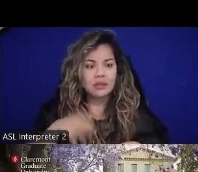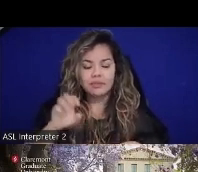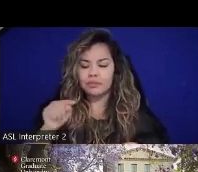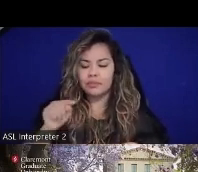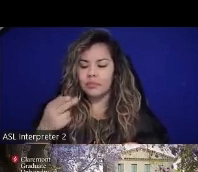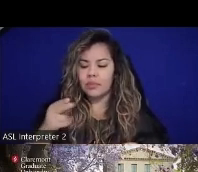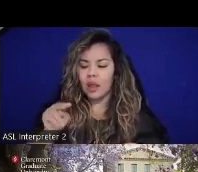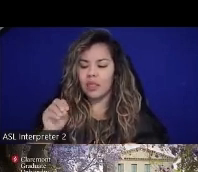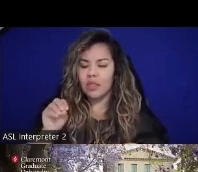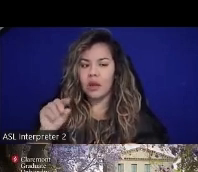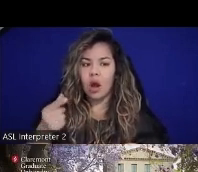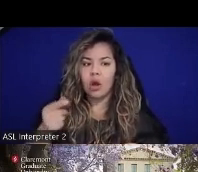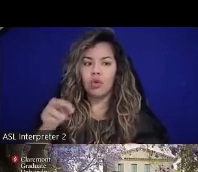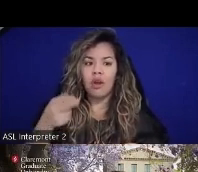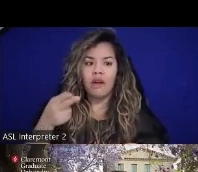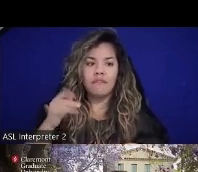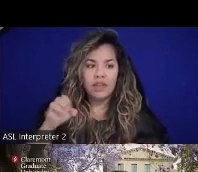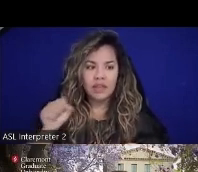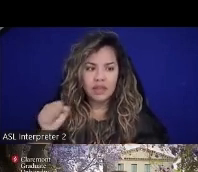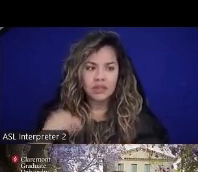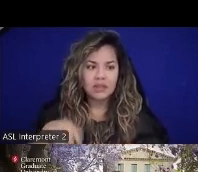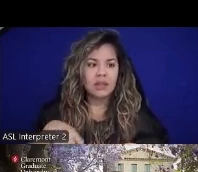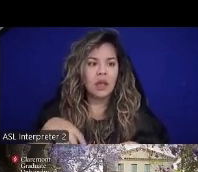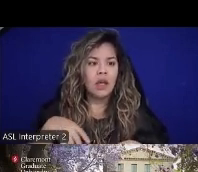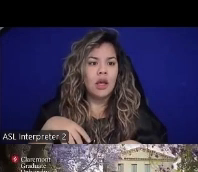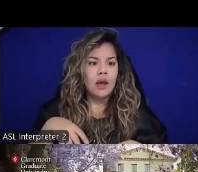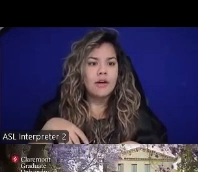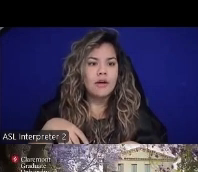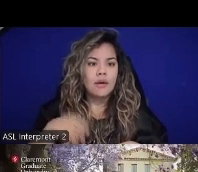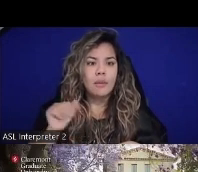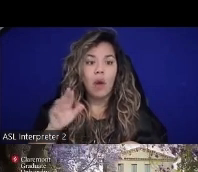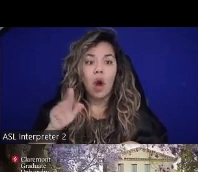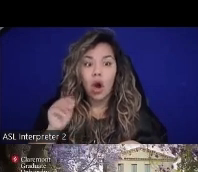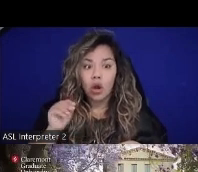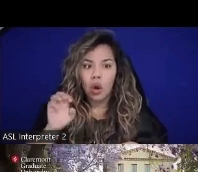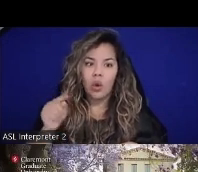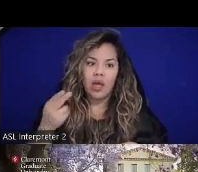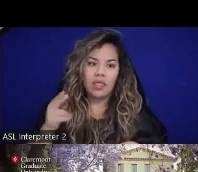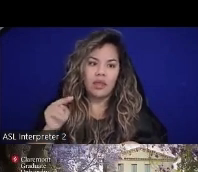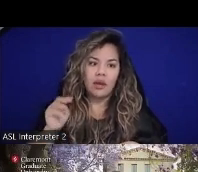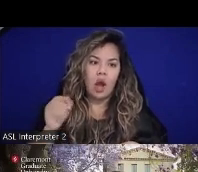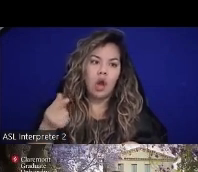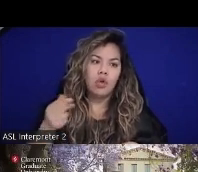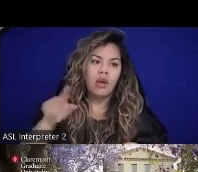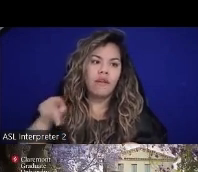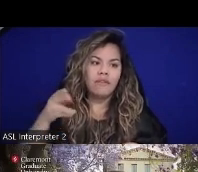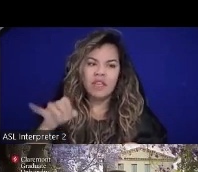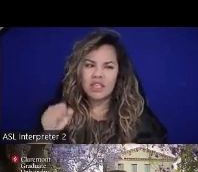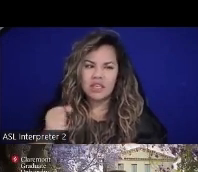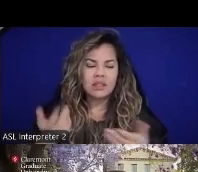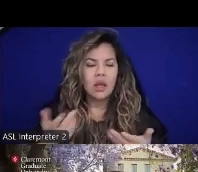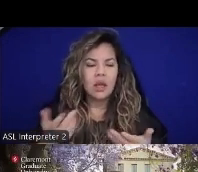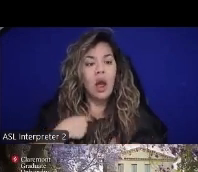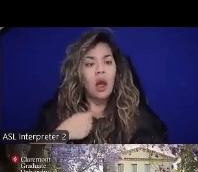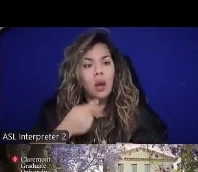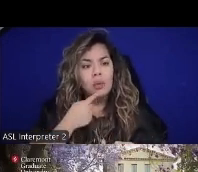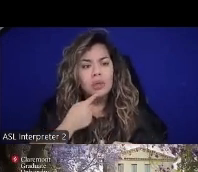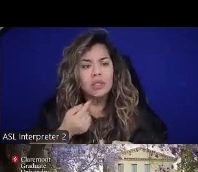we accept meta-analyses, quantitative research? I would say yes to all of